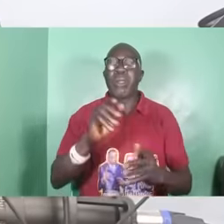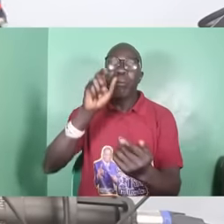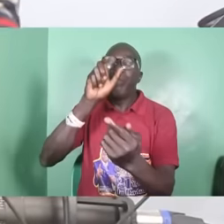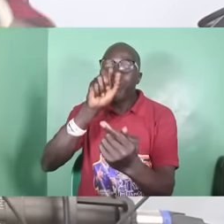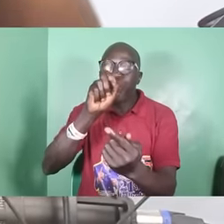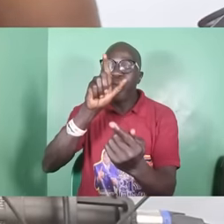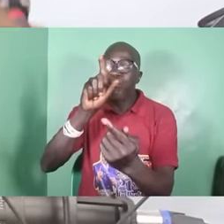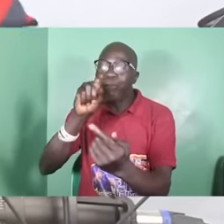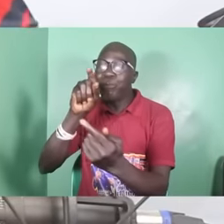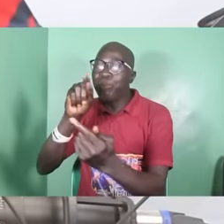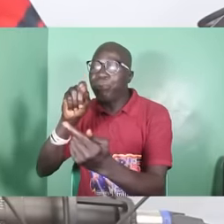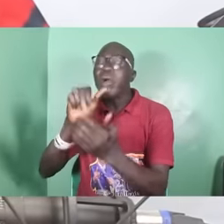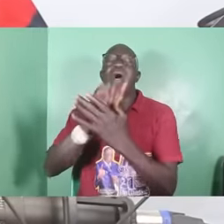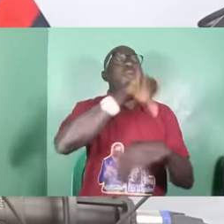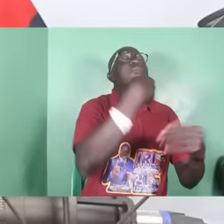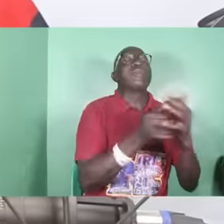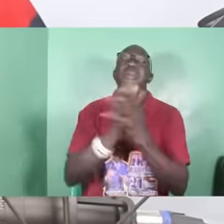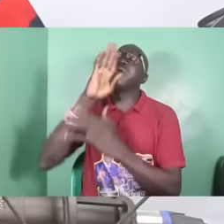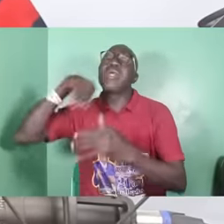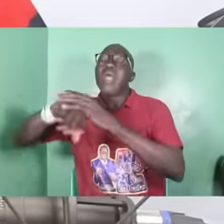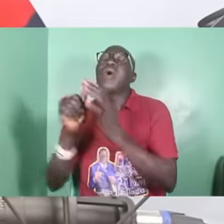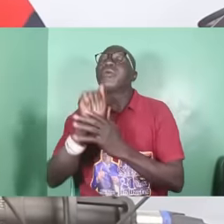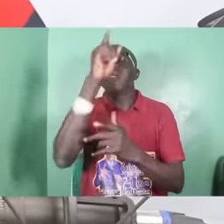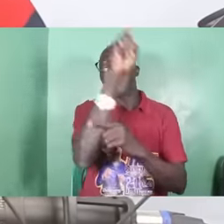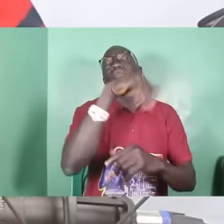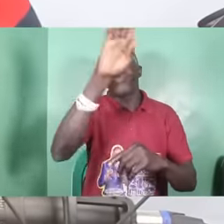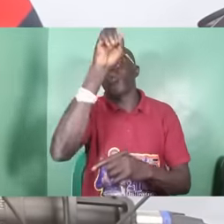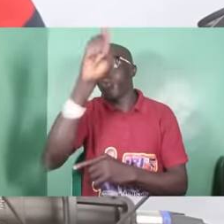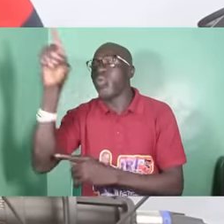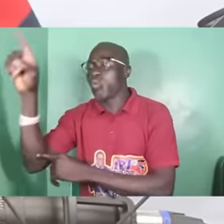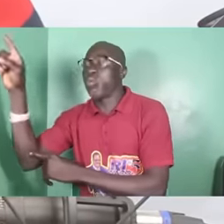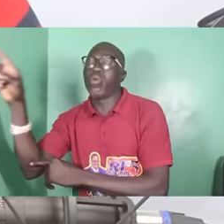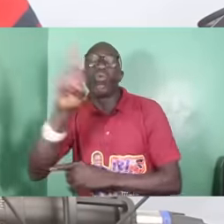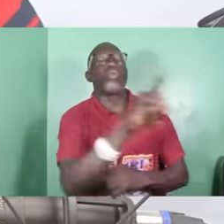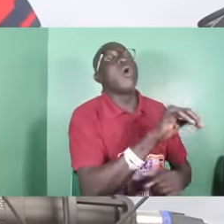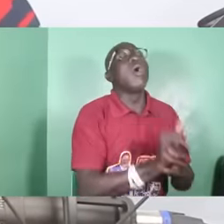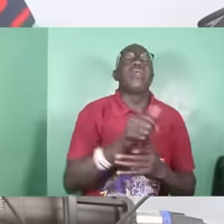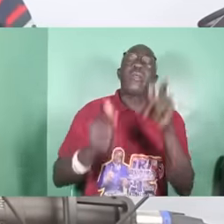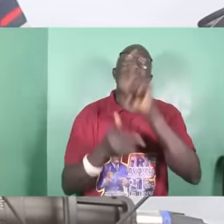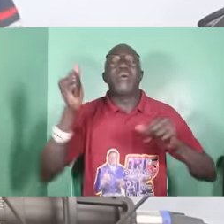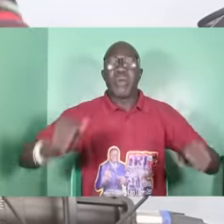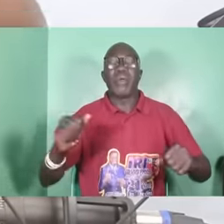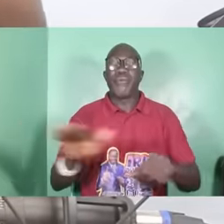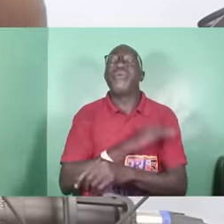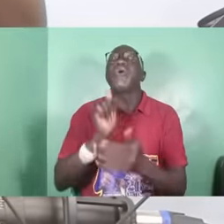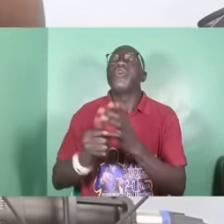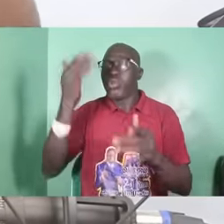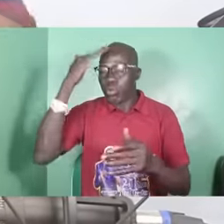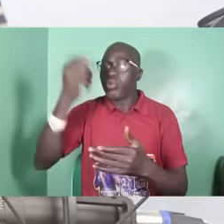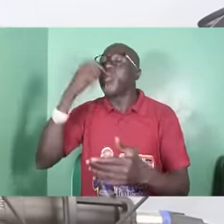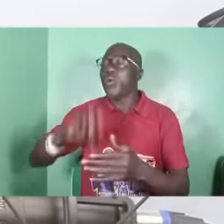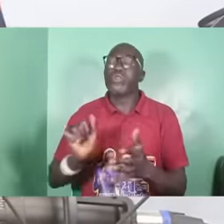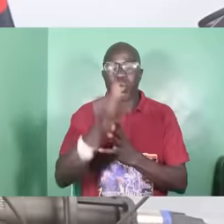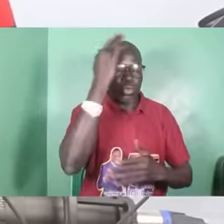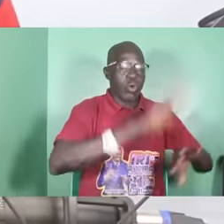I'll prepare for that. So that I'll give them. Yes. It's be powerful. You must know what